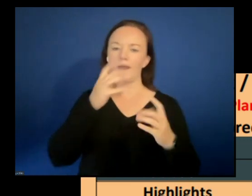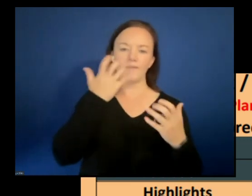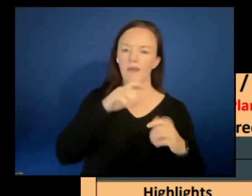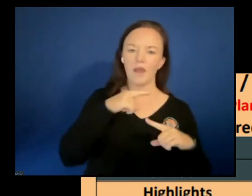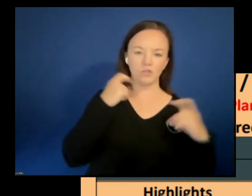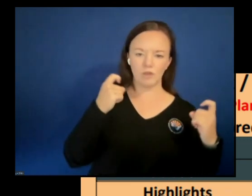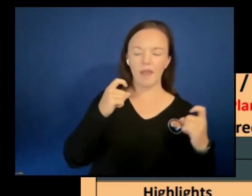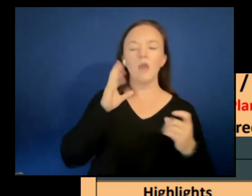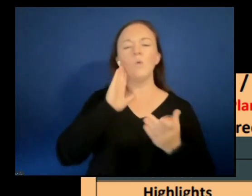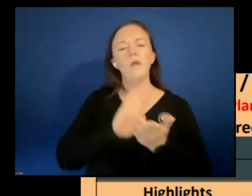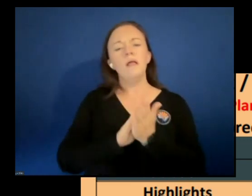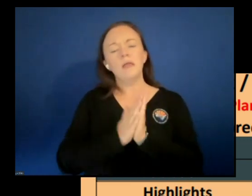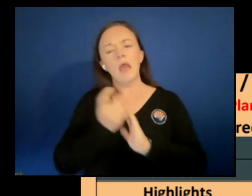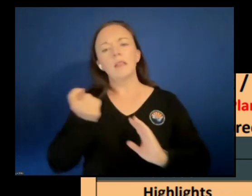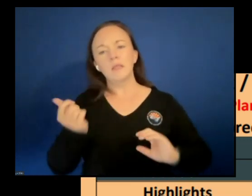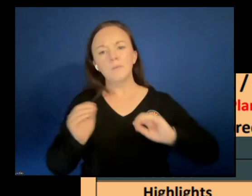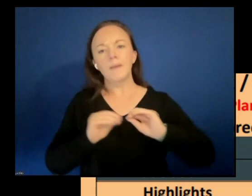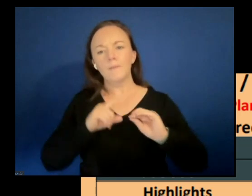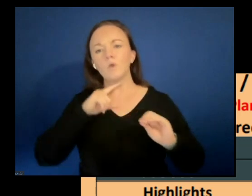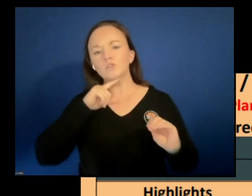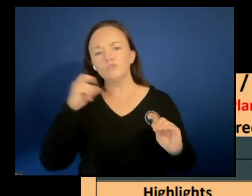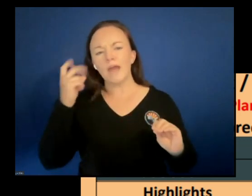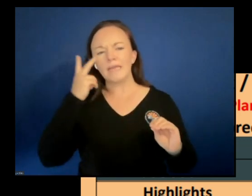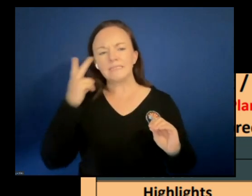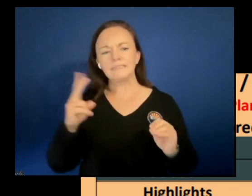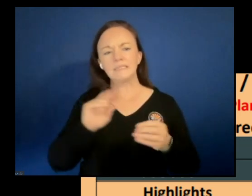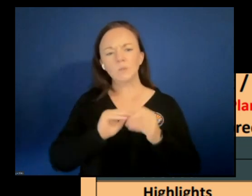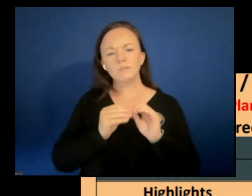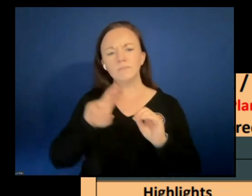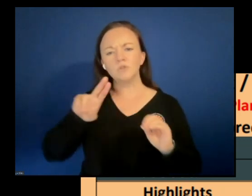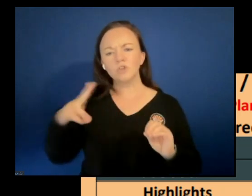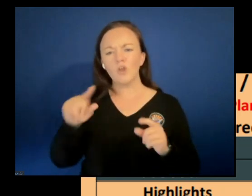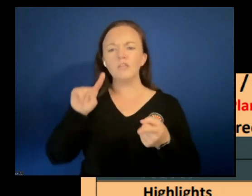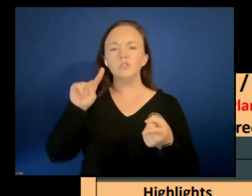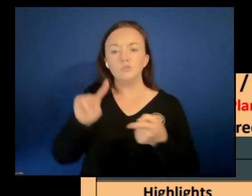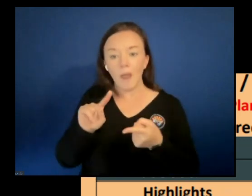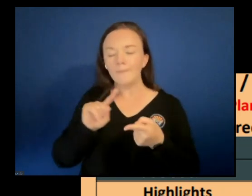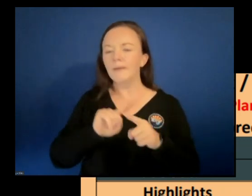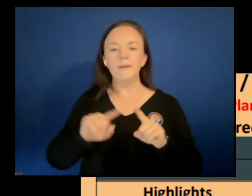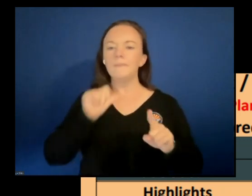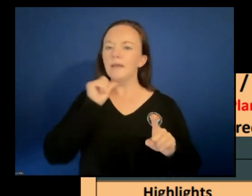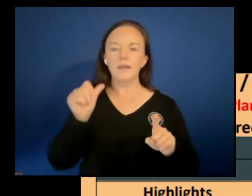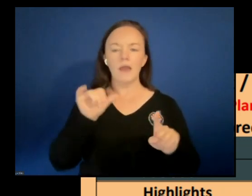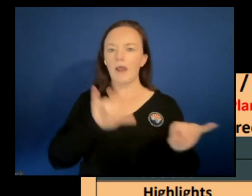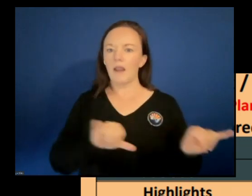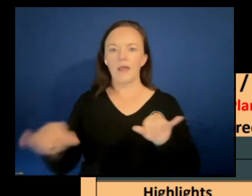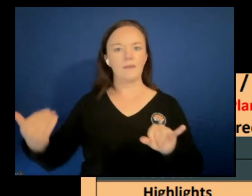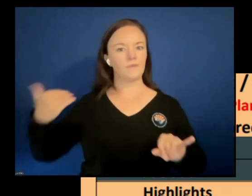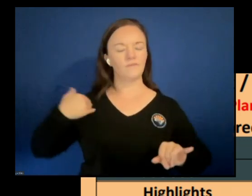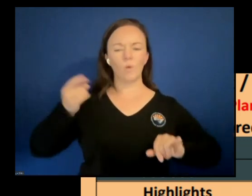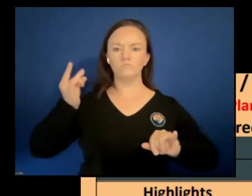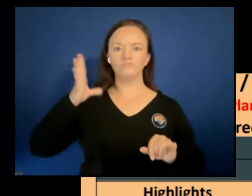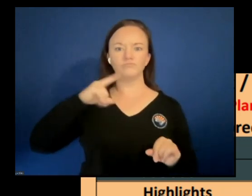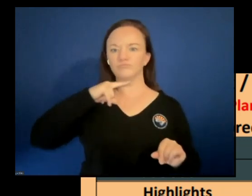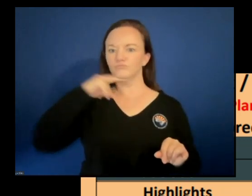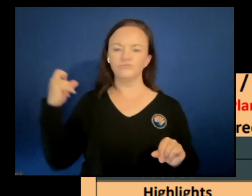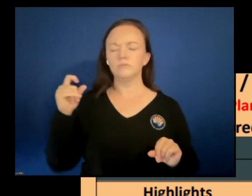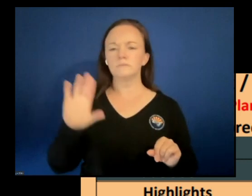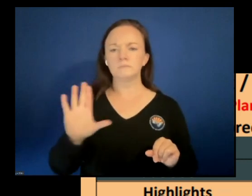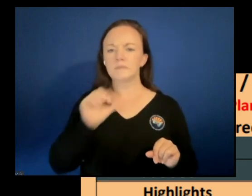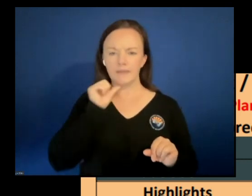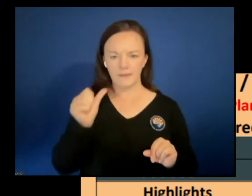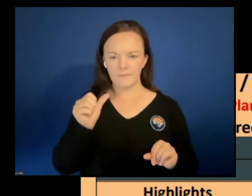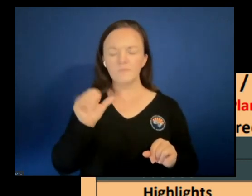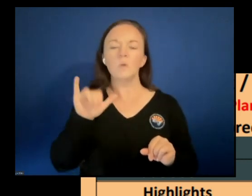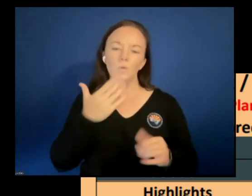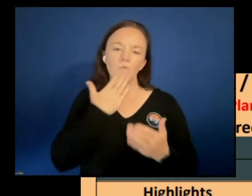drier. You can see the RHs actually do drop, but we're not heading into that pattern where we saw extremely dry conditions. So that is somewhat good